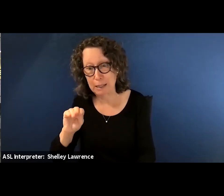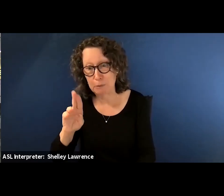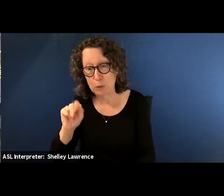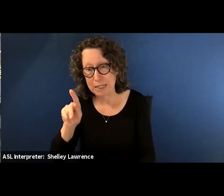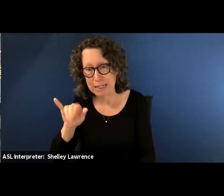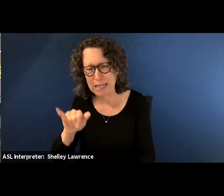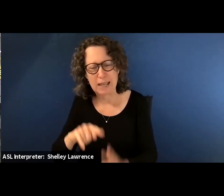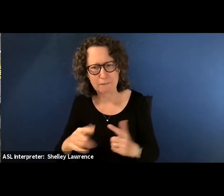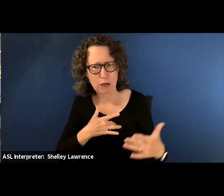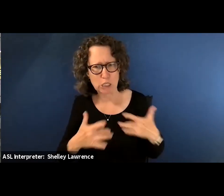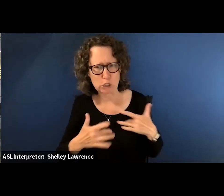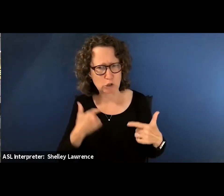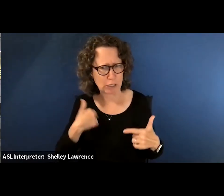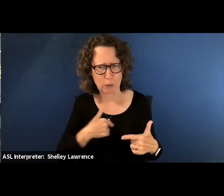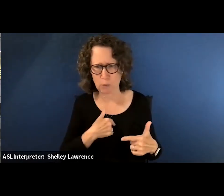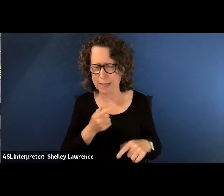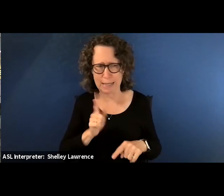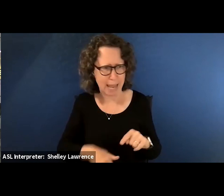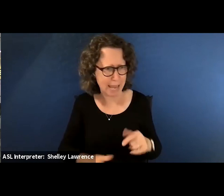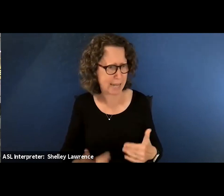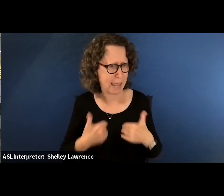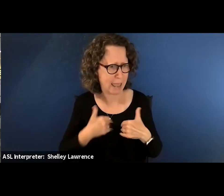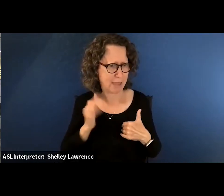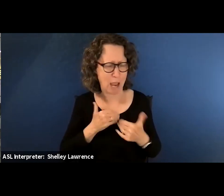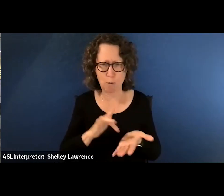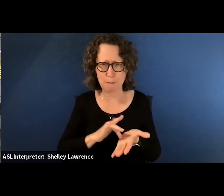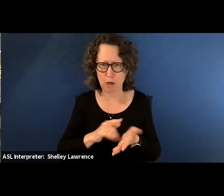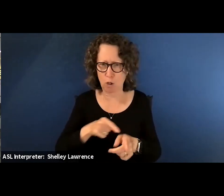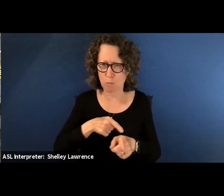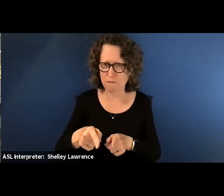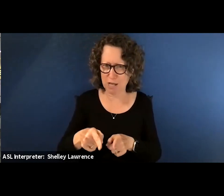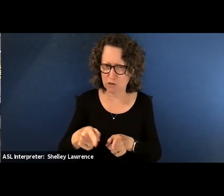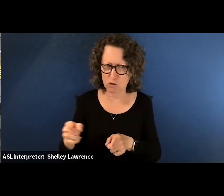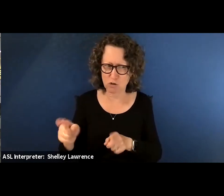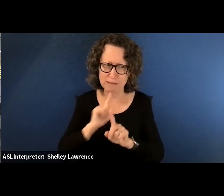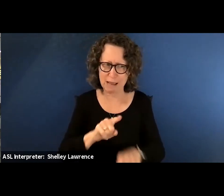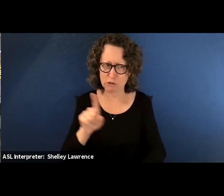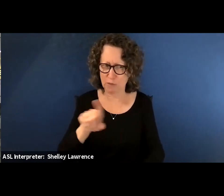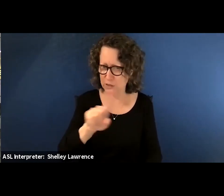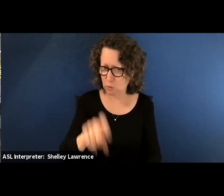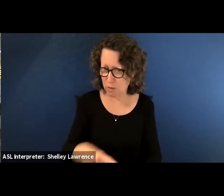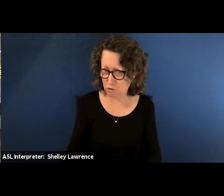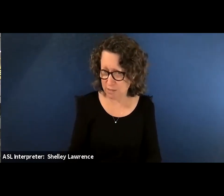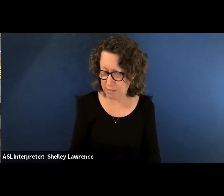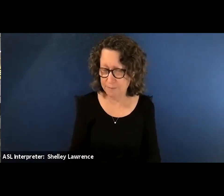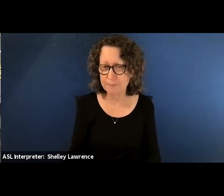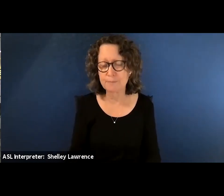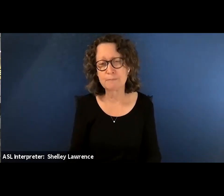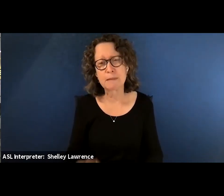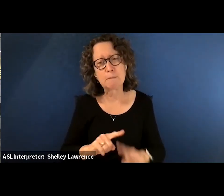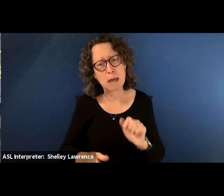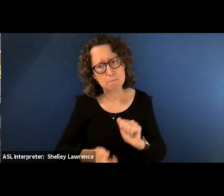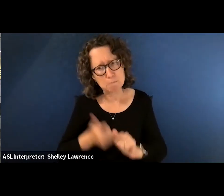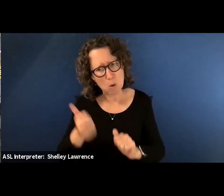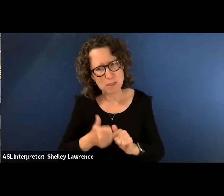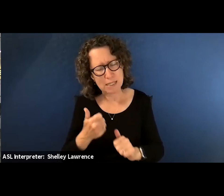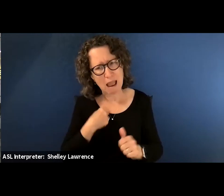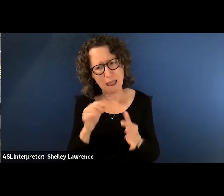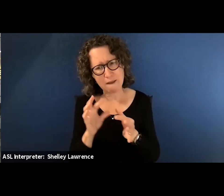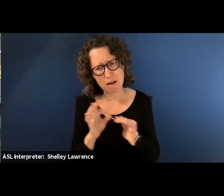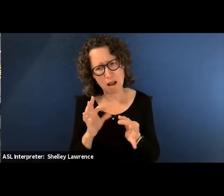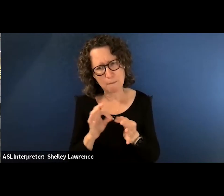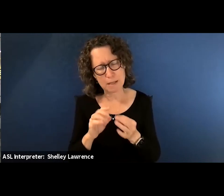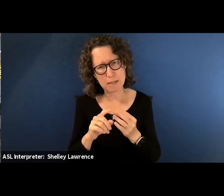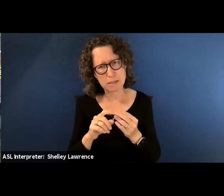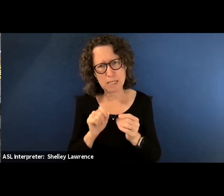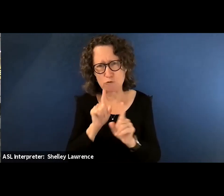very concerning when we can't have our medical professionals just answer these questions. But mostly I just have comments in response